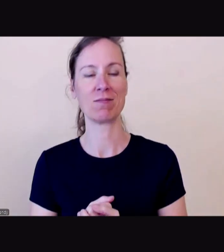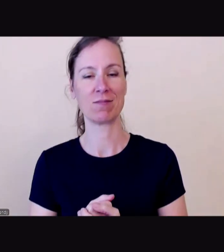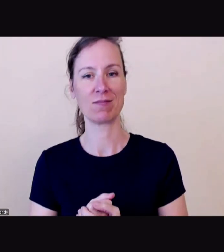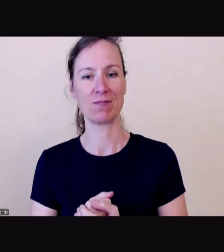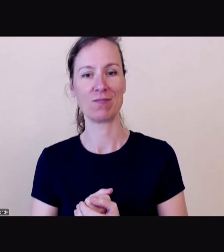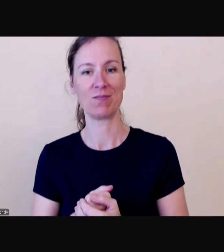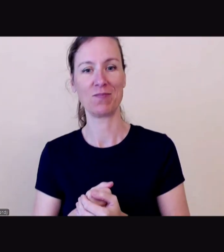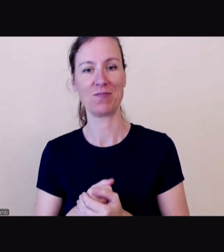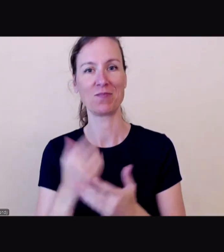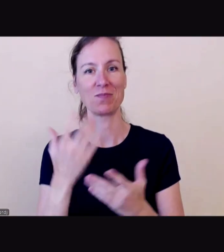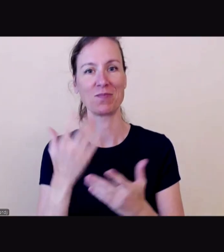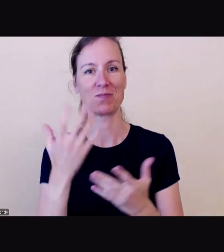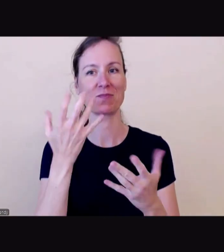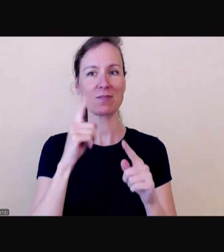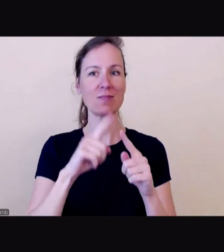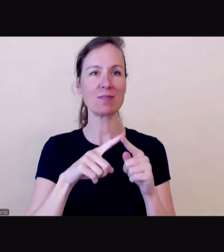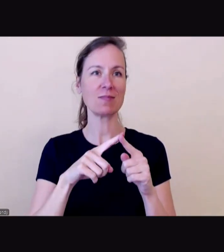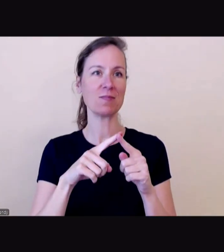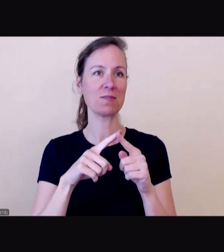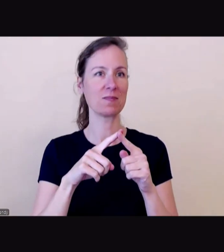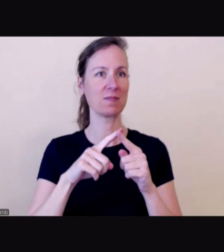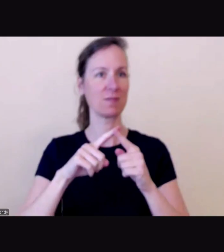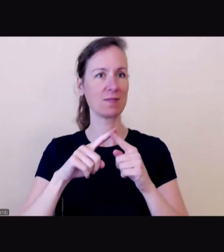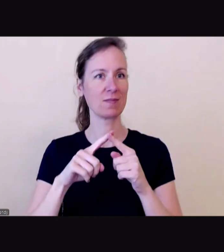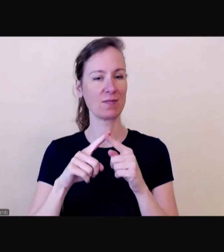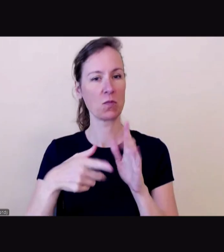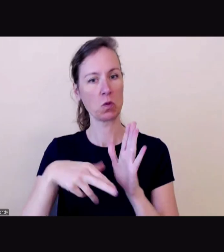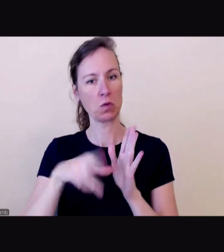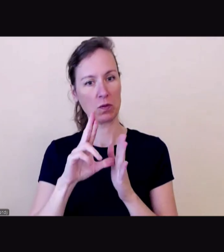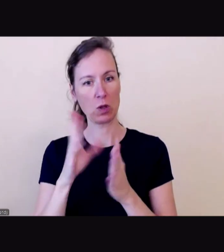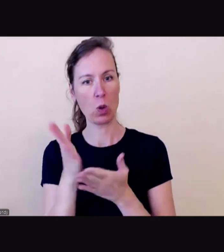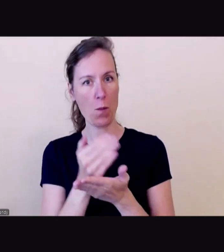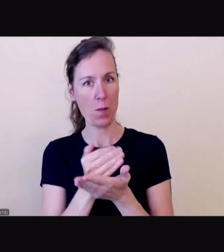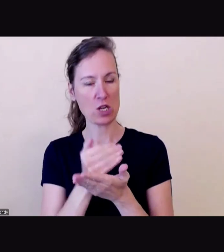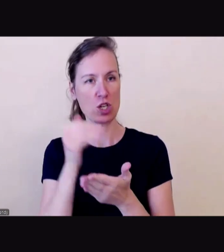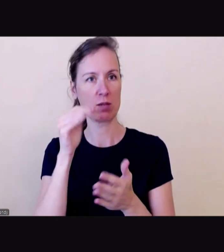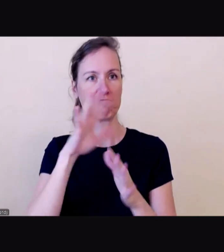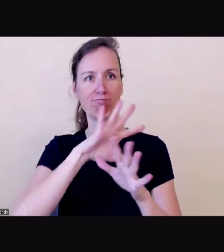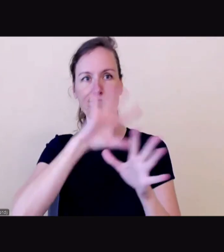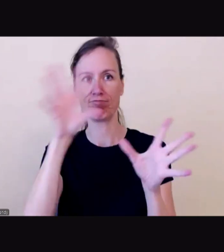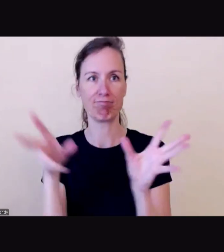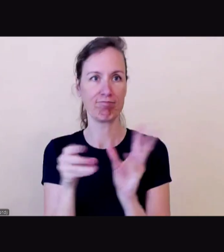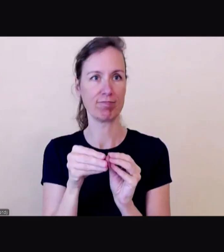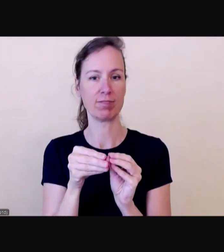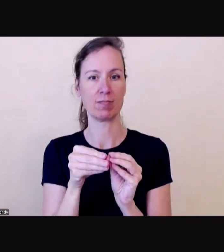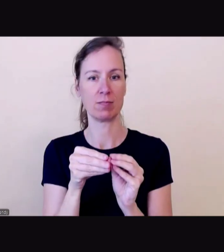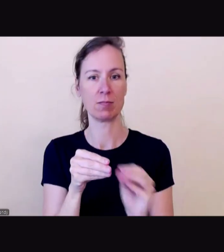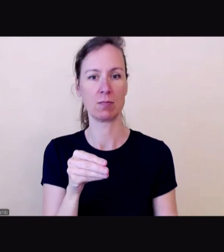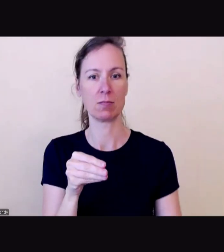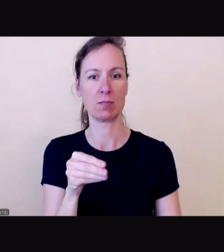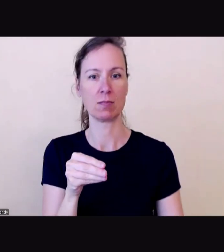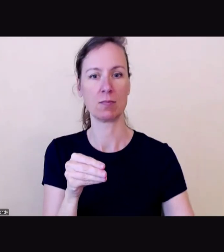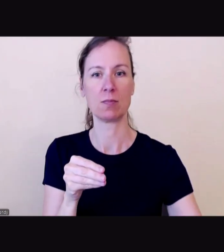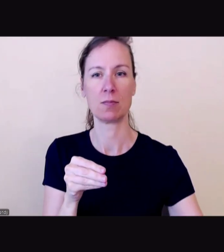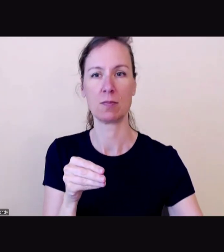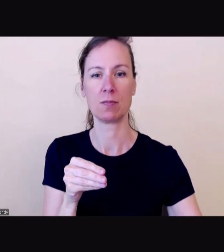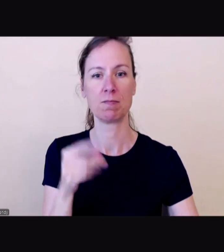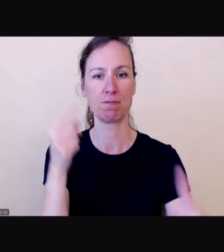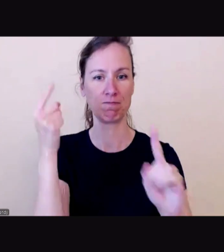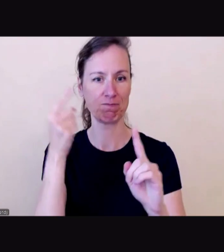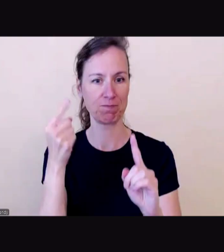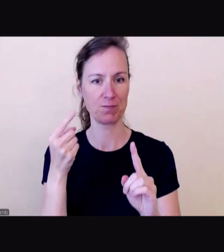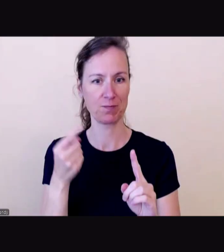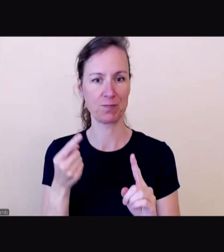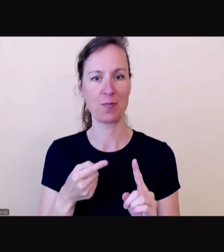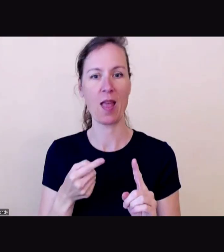Just wanted to review the budget in its entirety. We're going to just give highlights throughout the